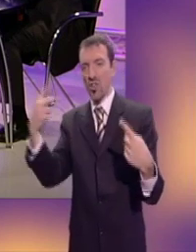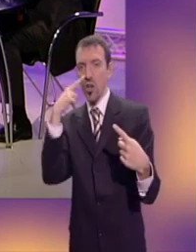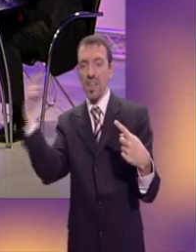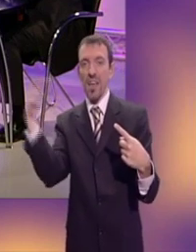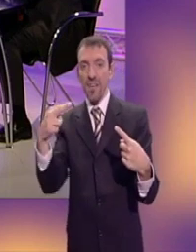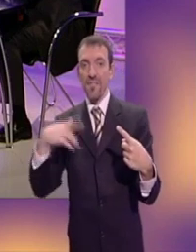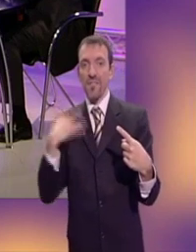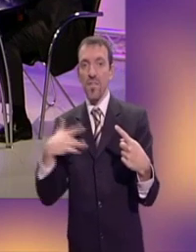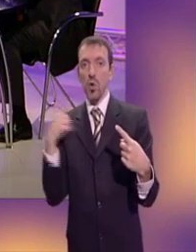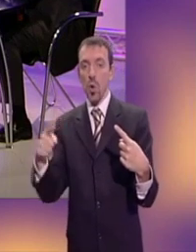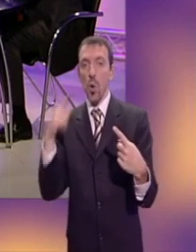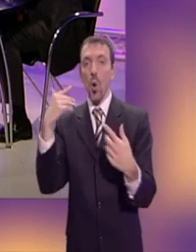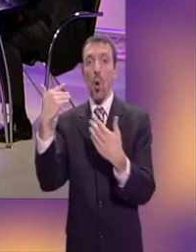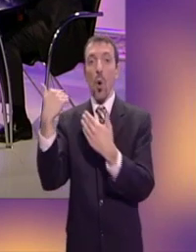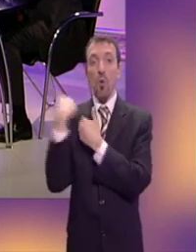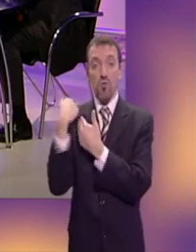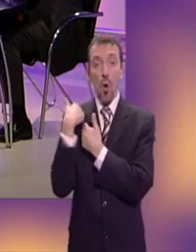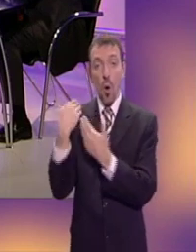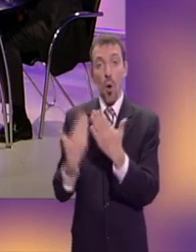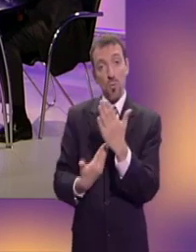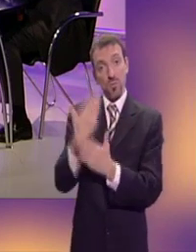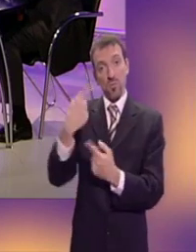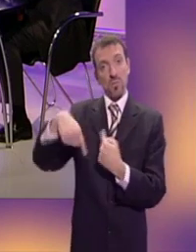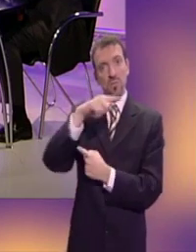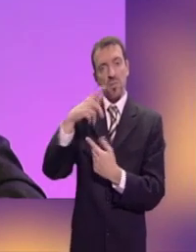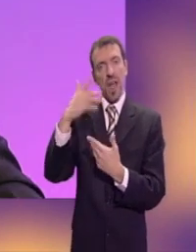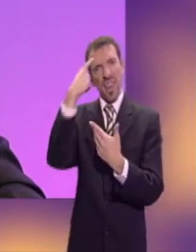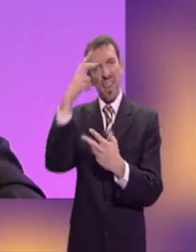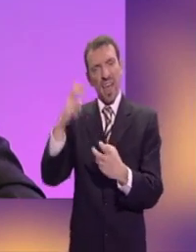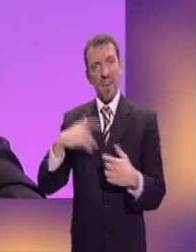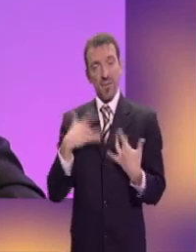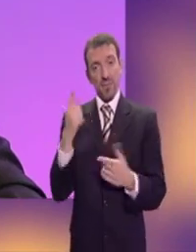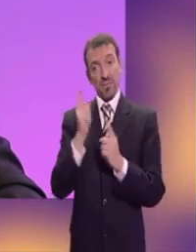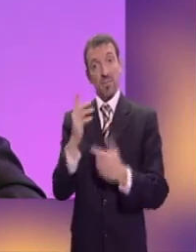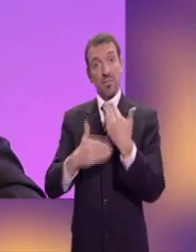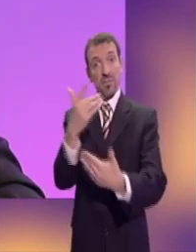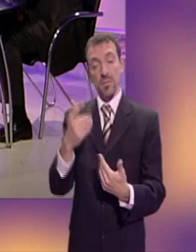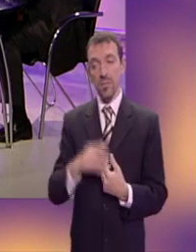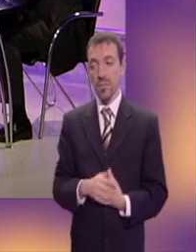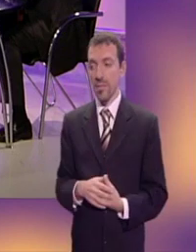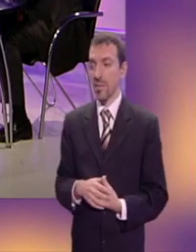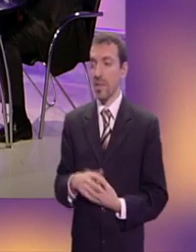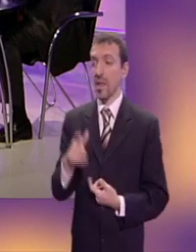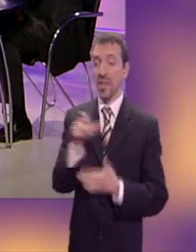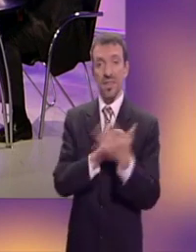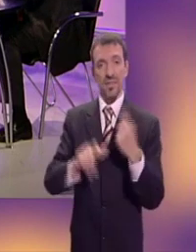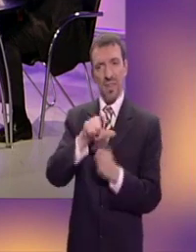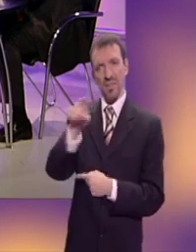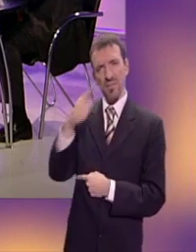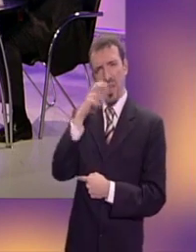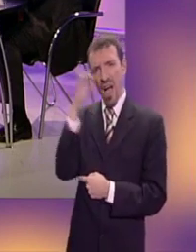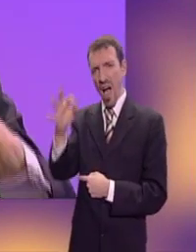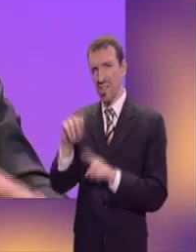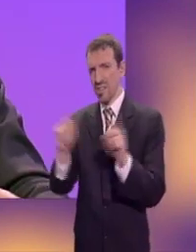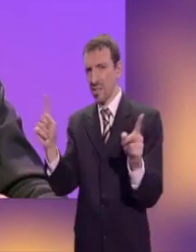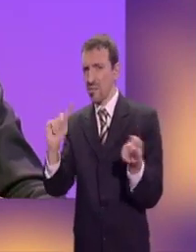the role of world capitalism, if you like, was what made me say what I said. David, could I ask the reverse to you? Did you